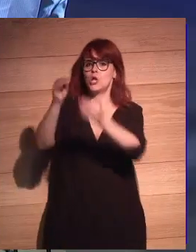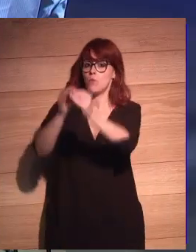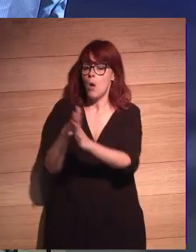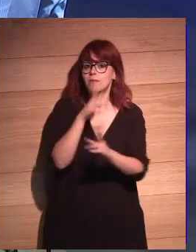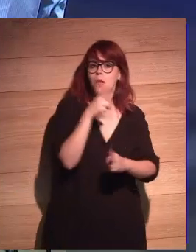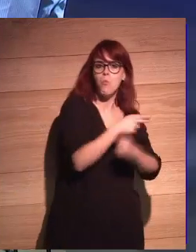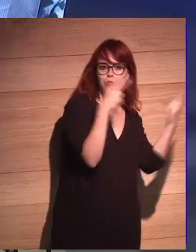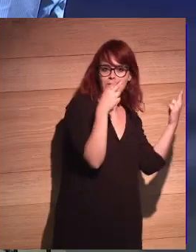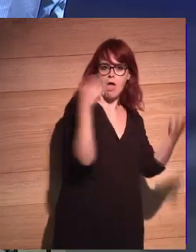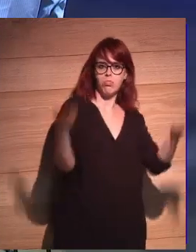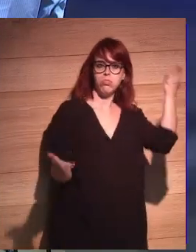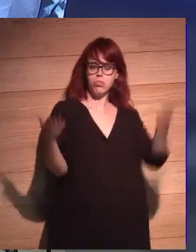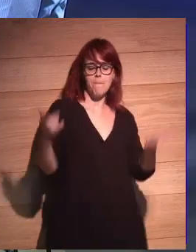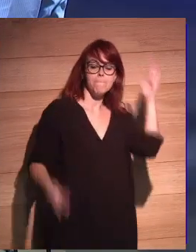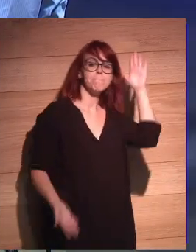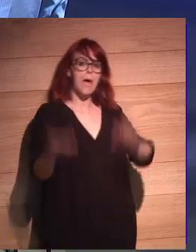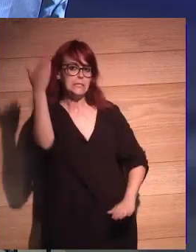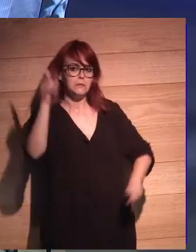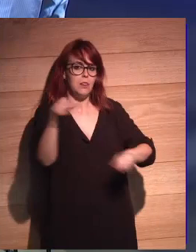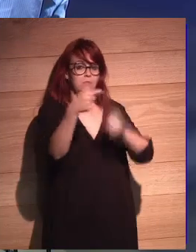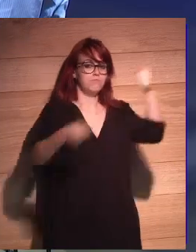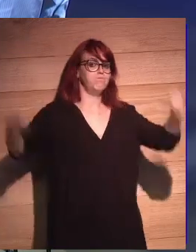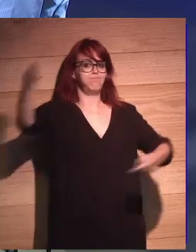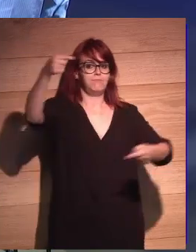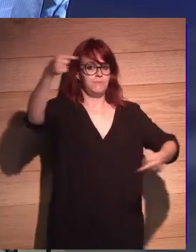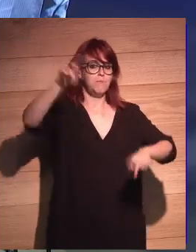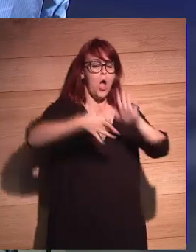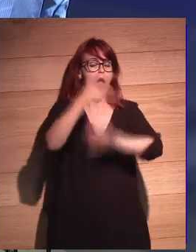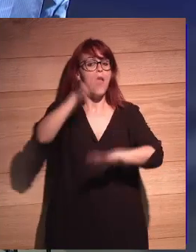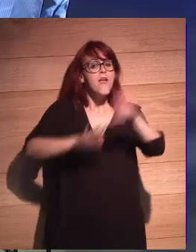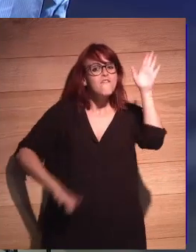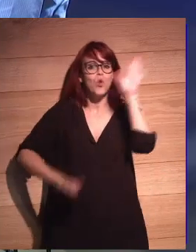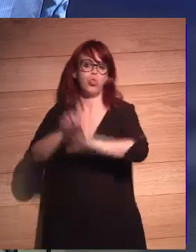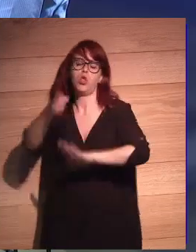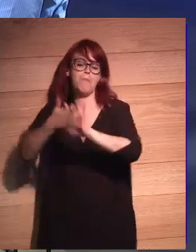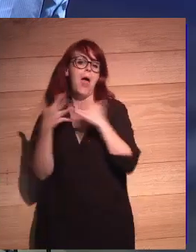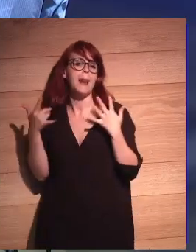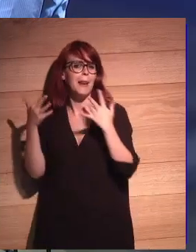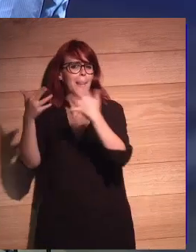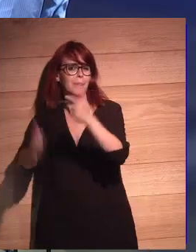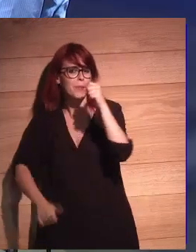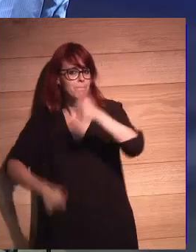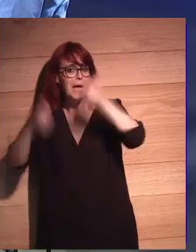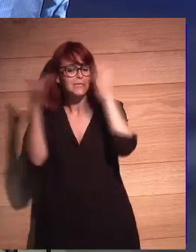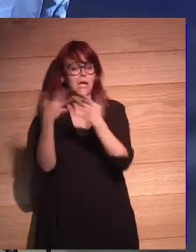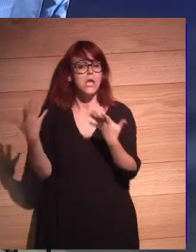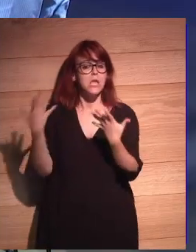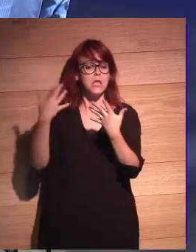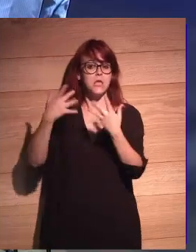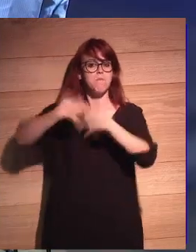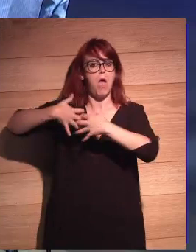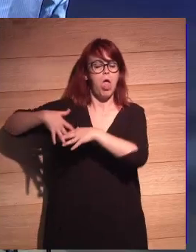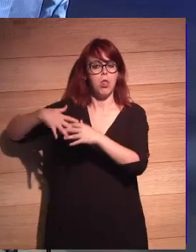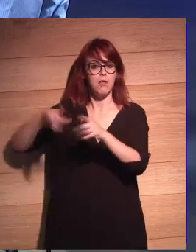are developing more than state schools, and we are creating a bigger gap because they are evolving faster, so